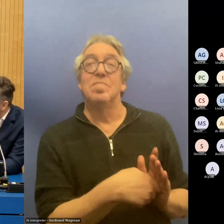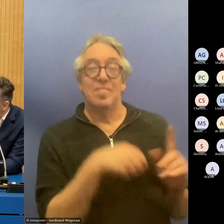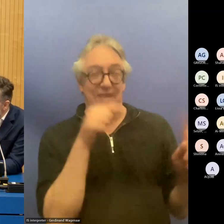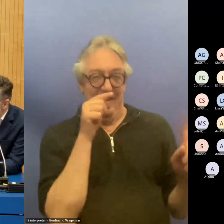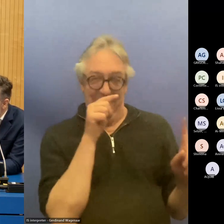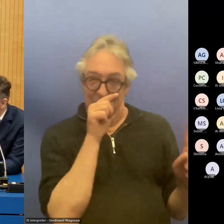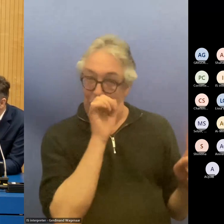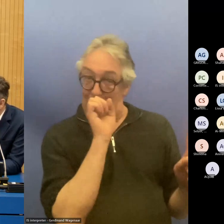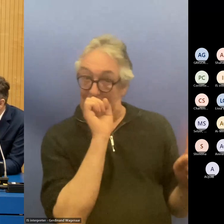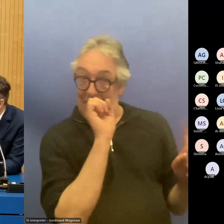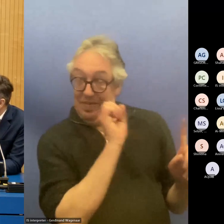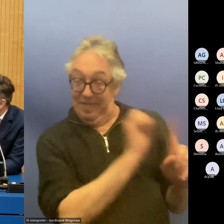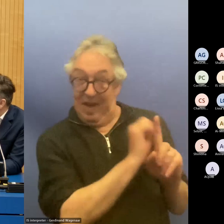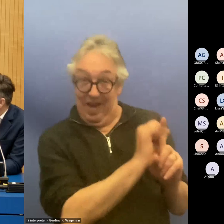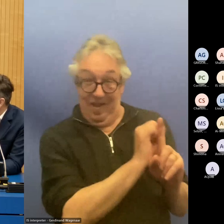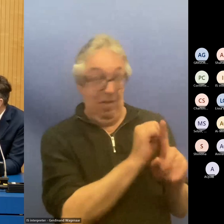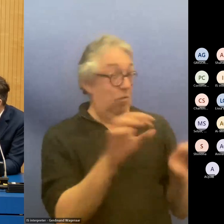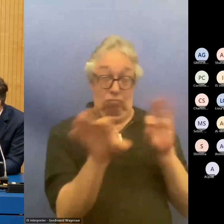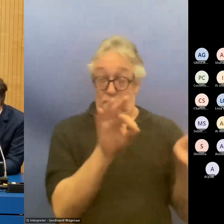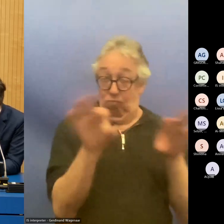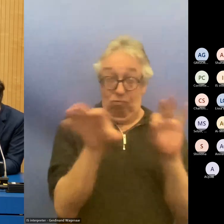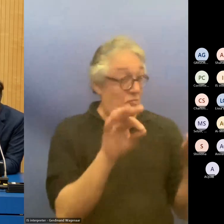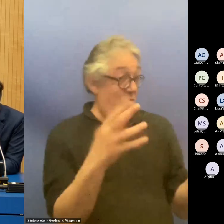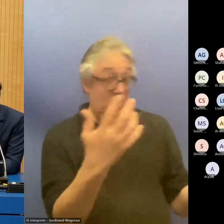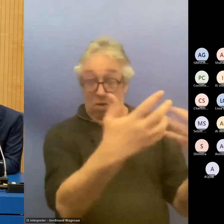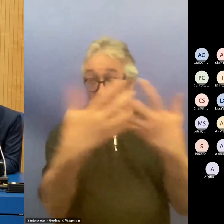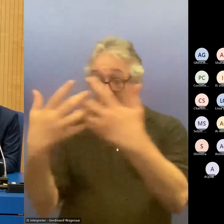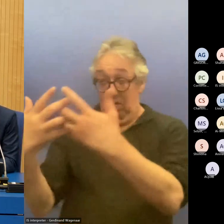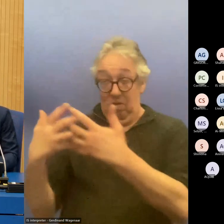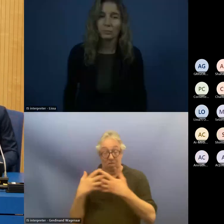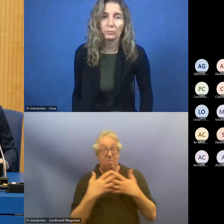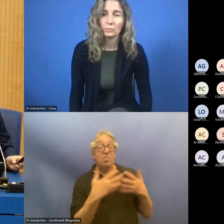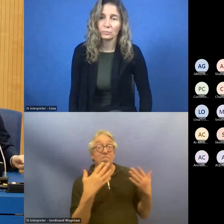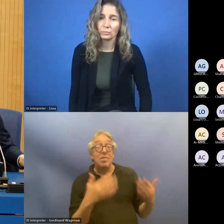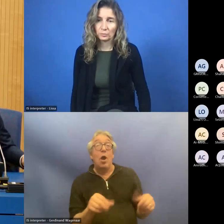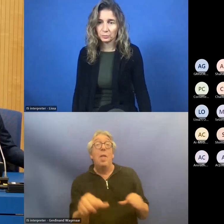together in so many respects. And so, Margaret, I'll turn it over to you to introduce our next fellow.